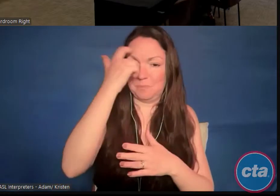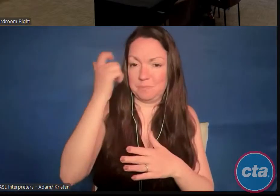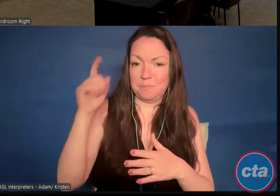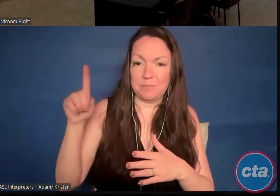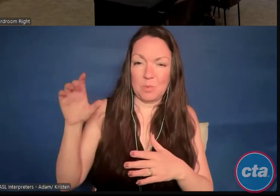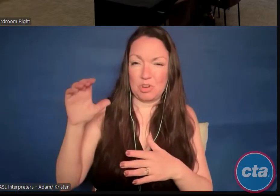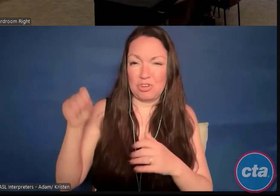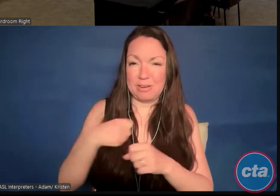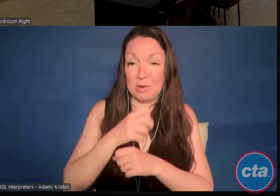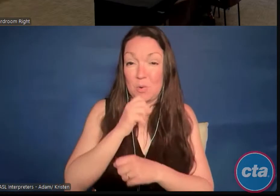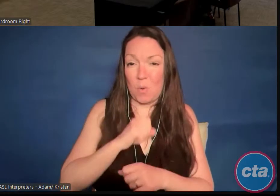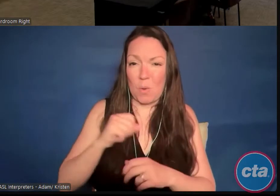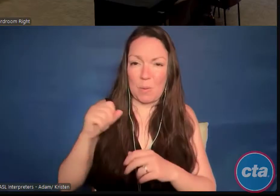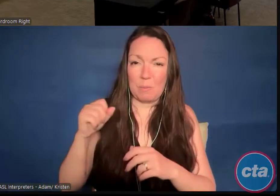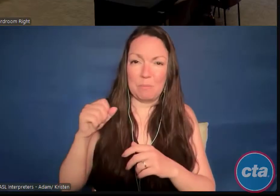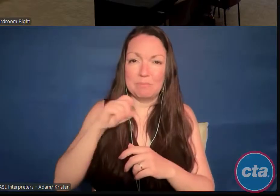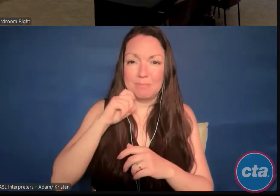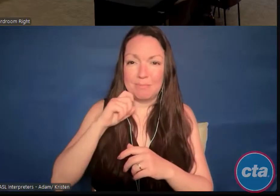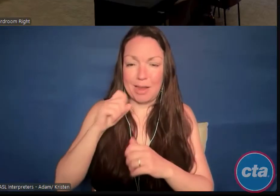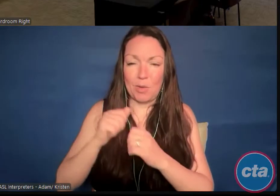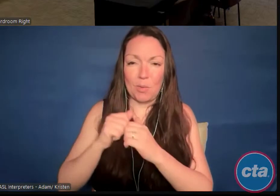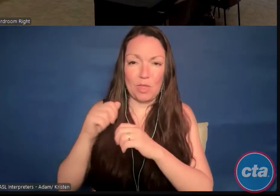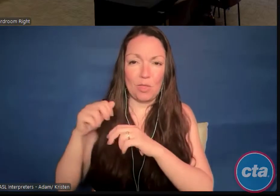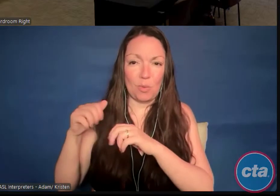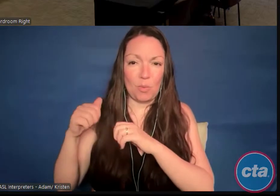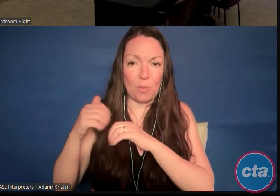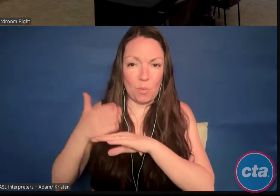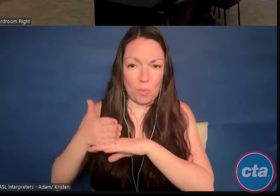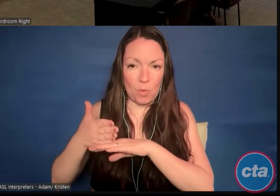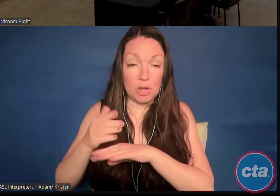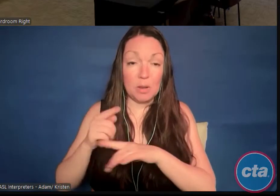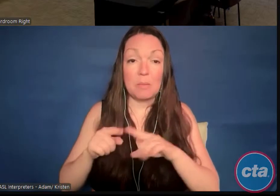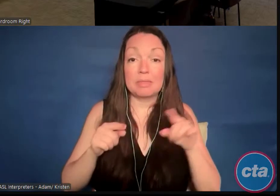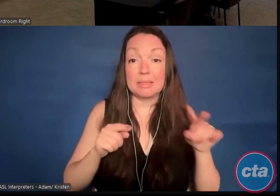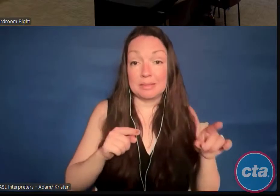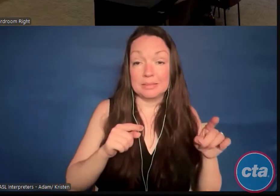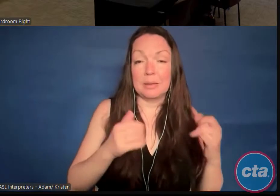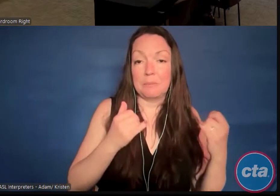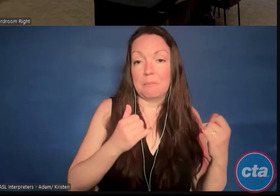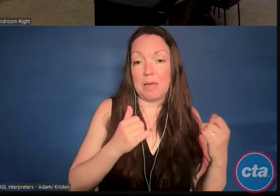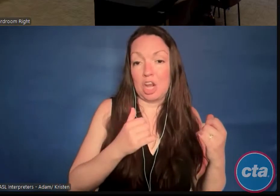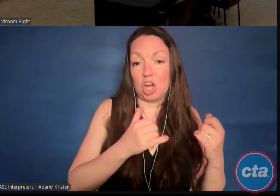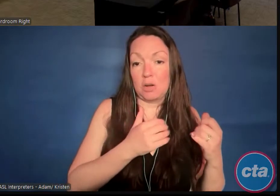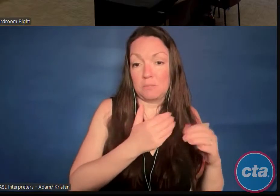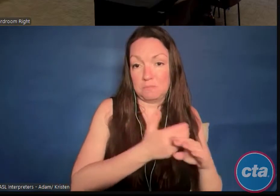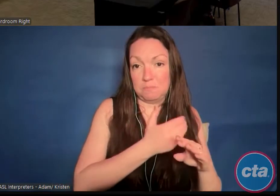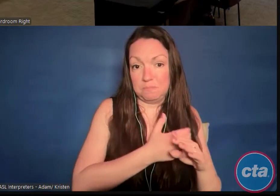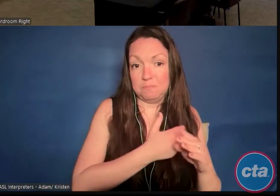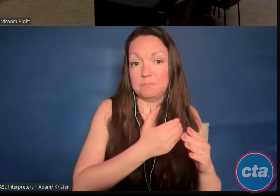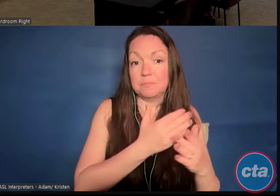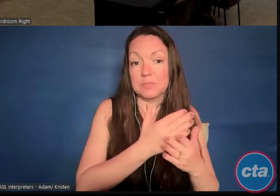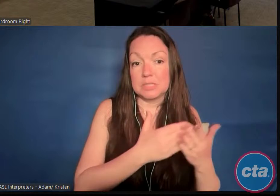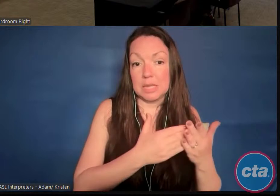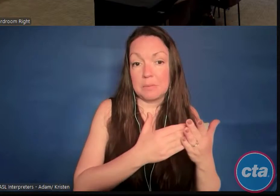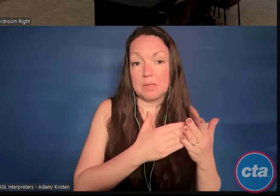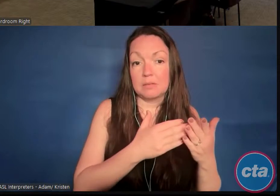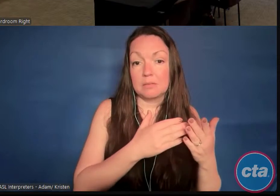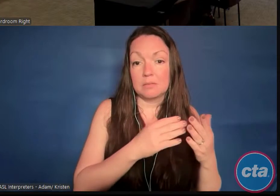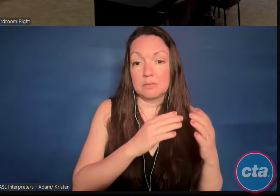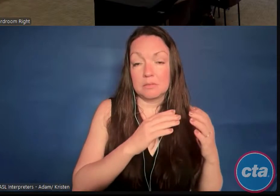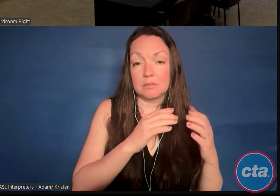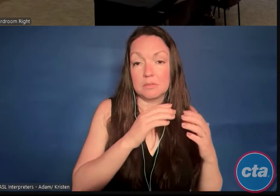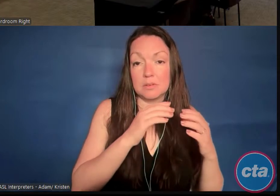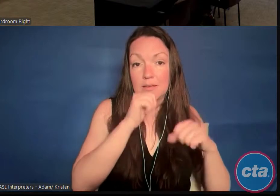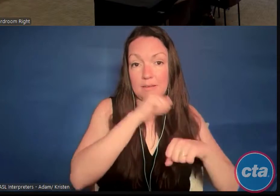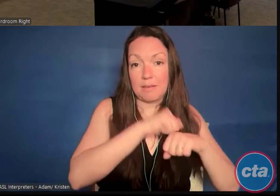100-year-old metal structure with wood ties on it. So this is modern segment. Yeah. construction. So it is an enclosed concrete